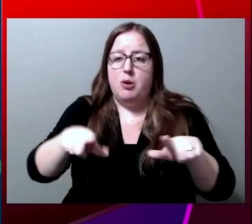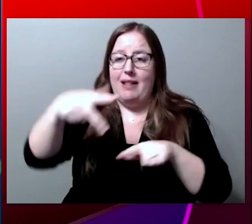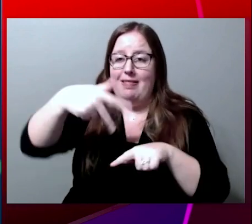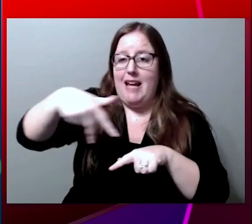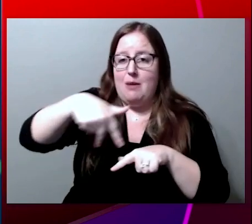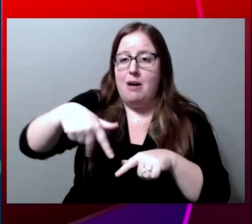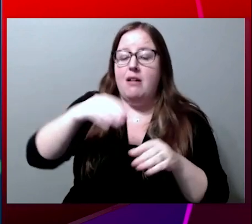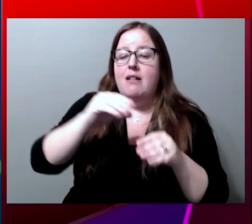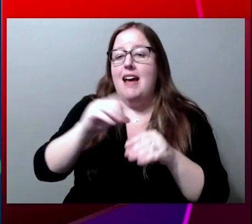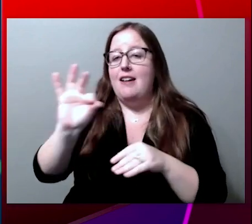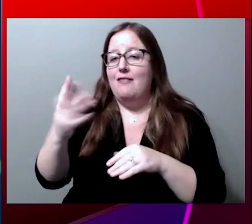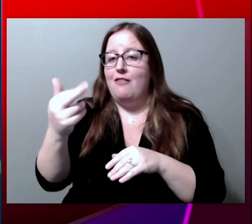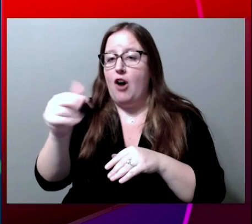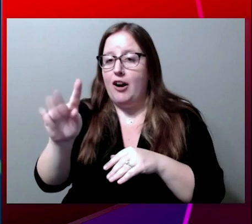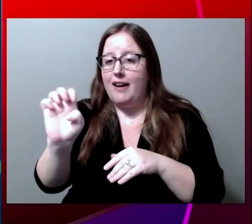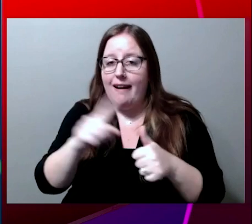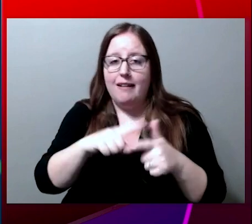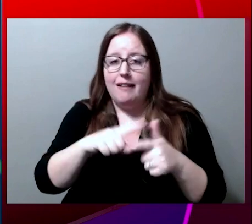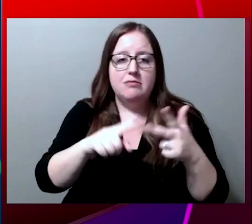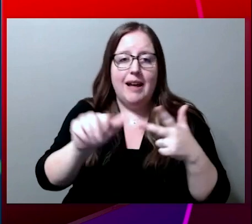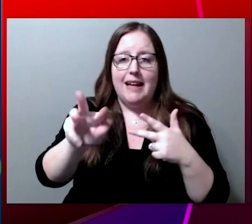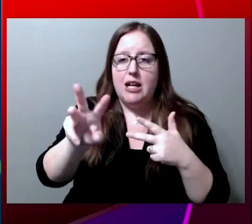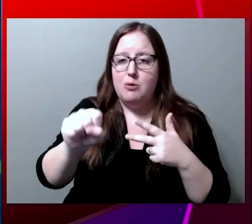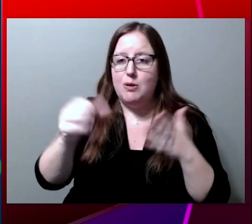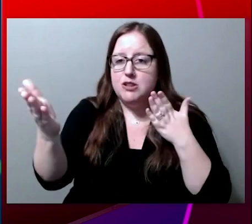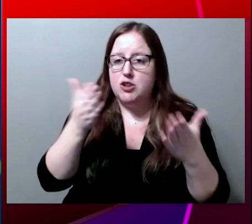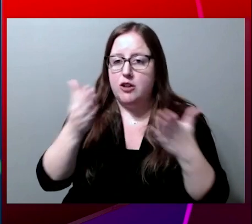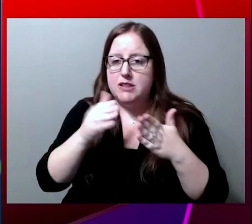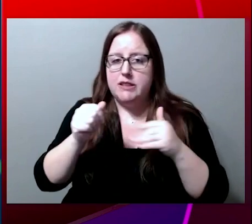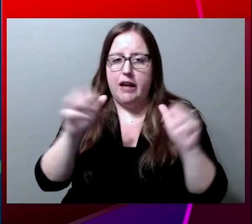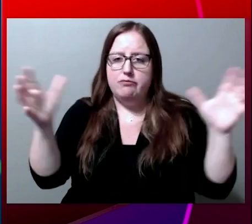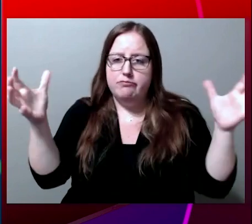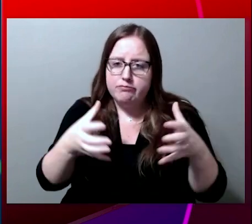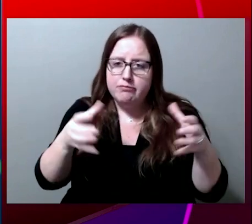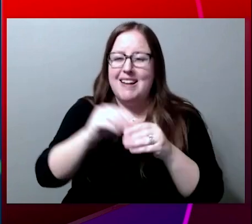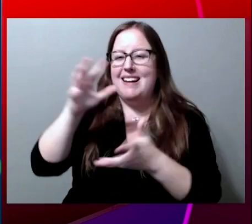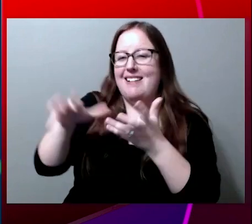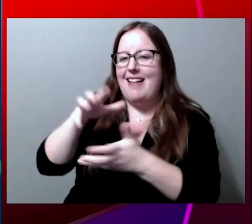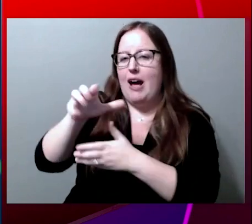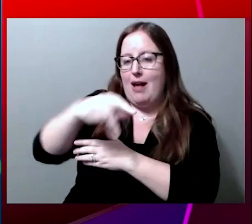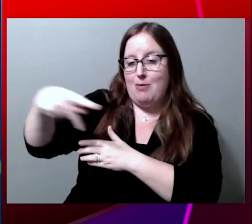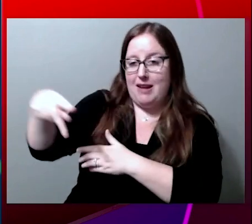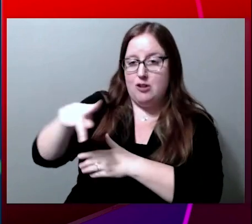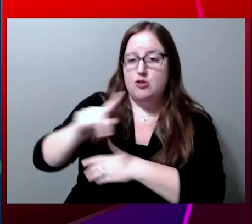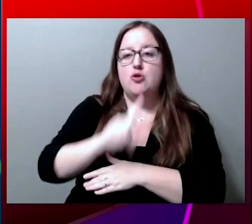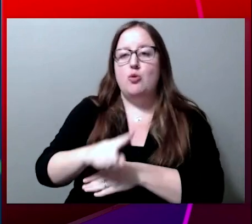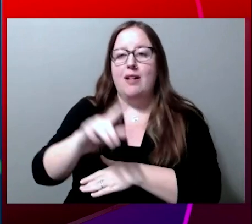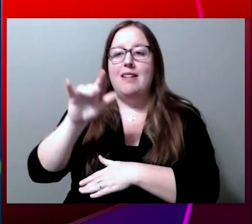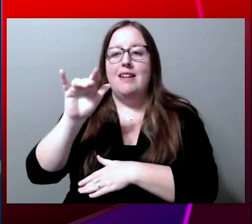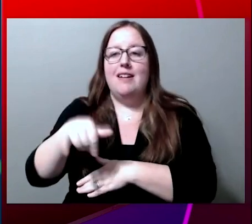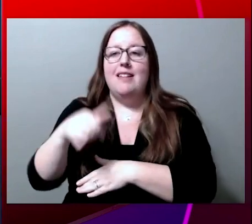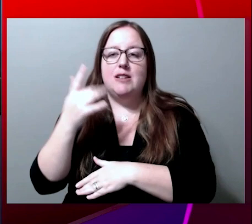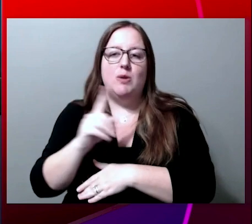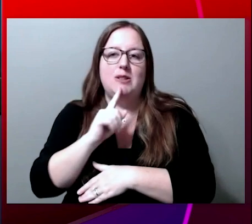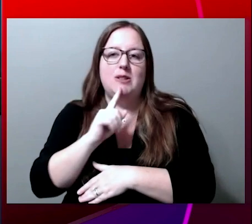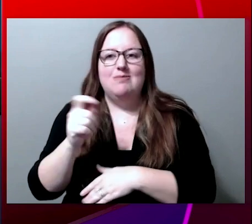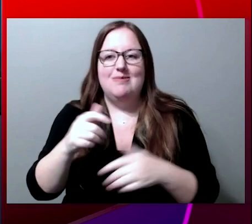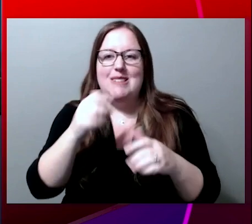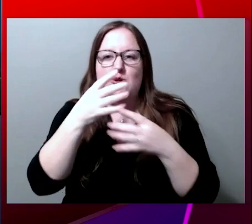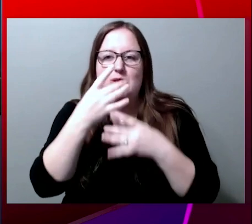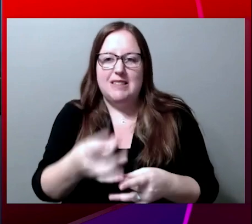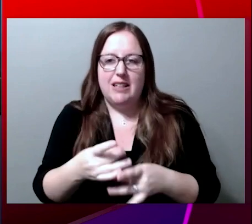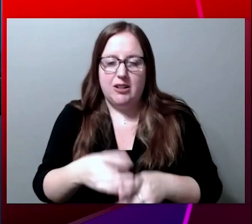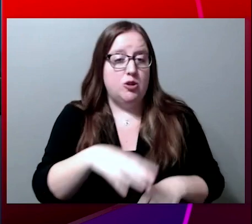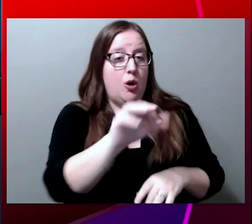Fargate, AWS services, and to compose those all into cloud applications is really what step functions helps you do. So these are like state machines,